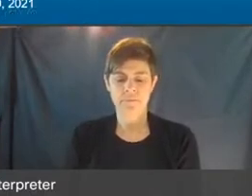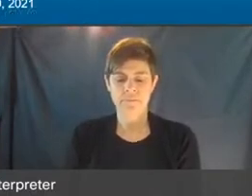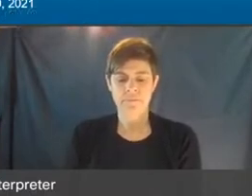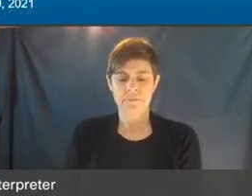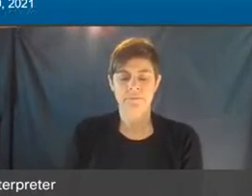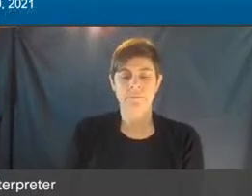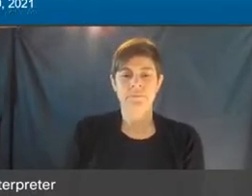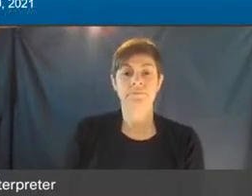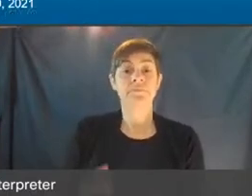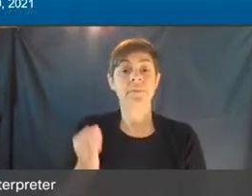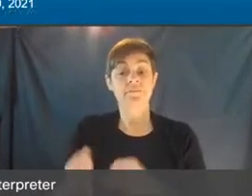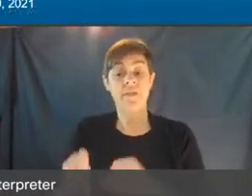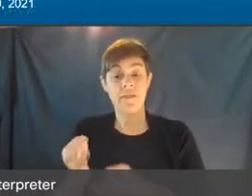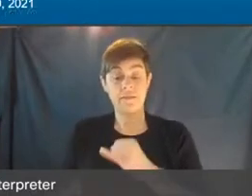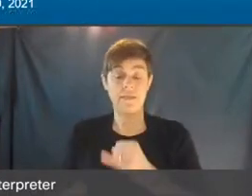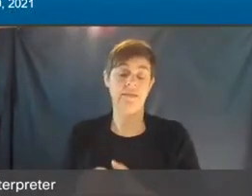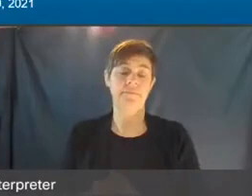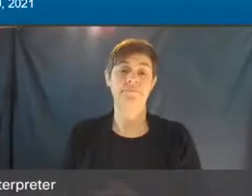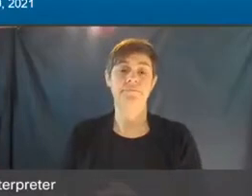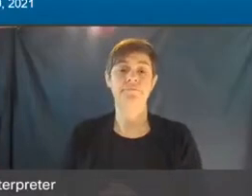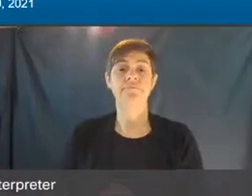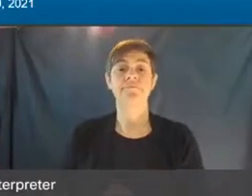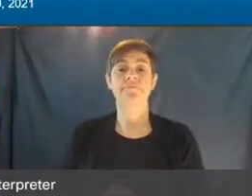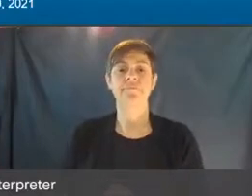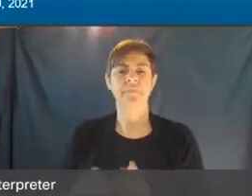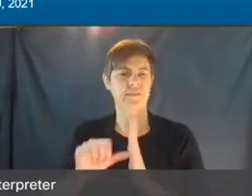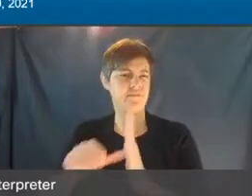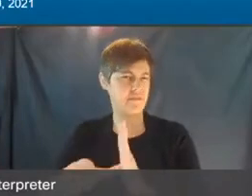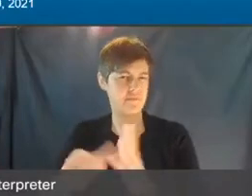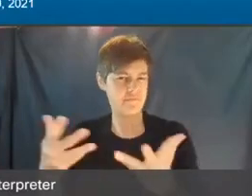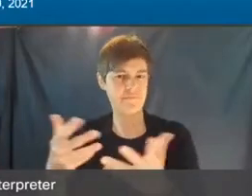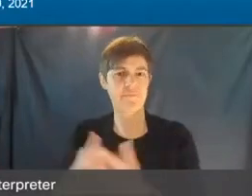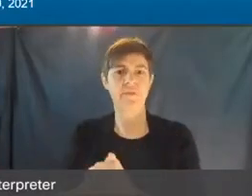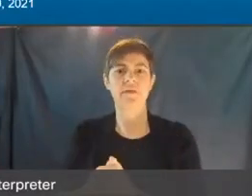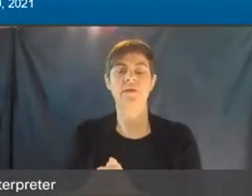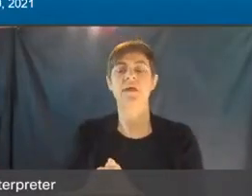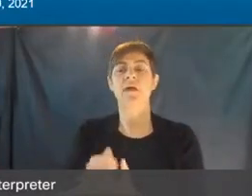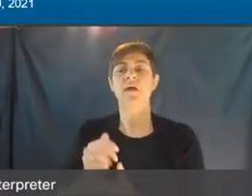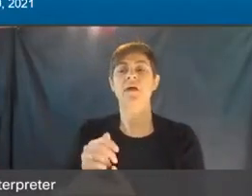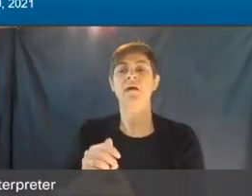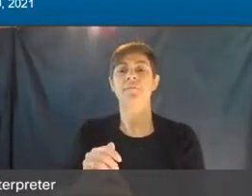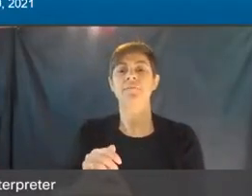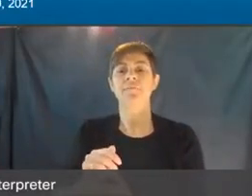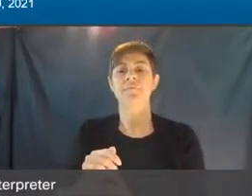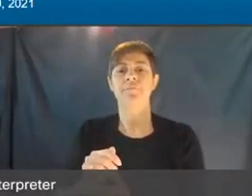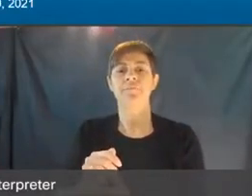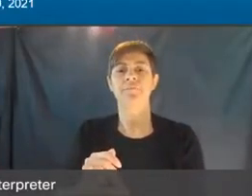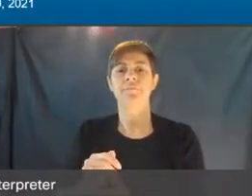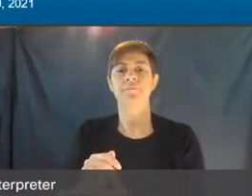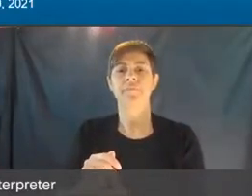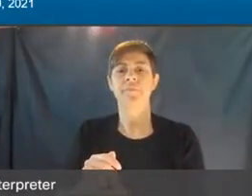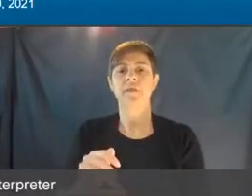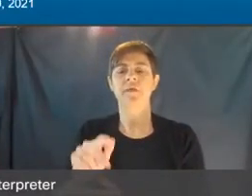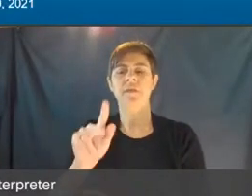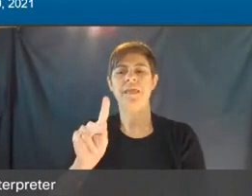And finally, I just wanted to highlight for everyone here, on the KLRD website at